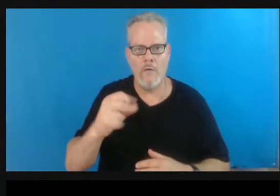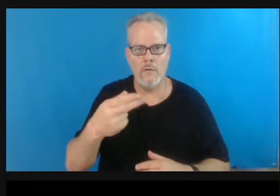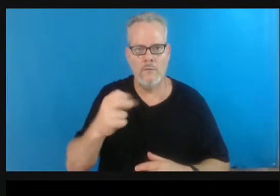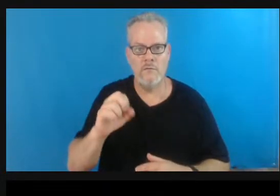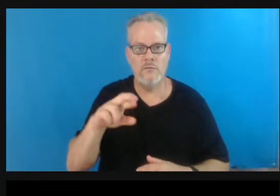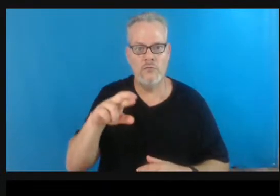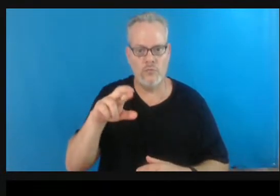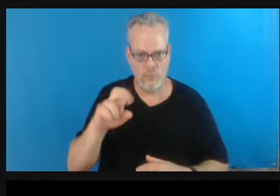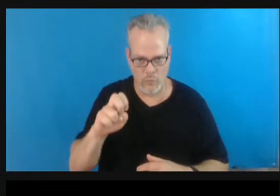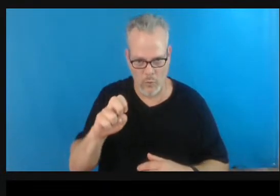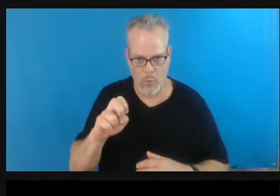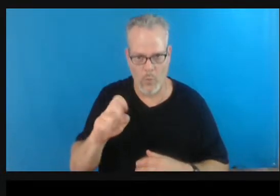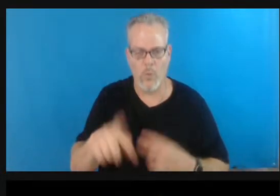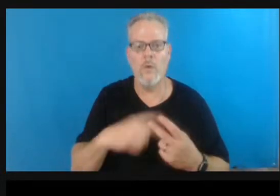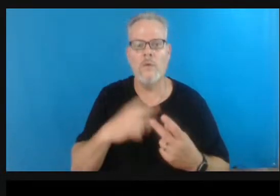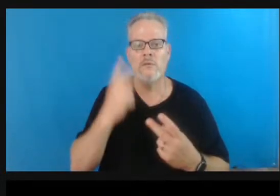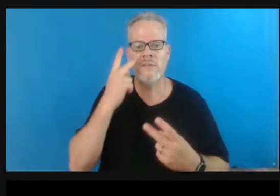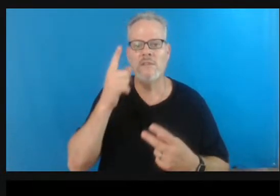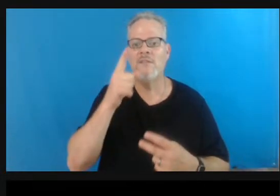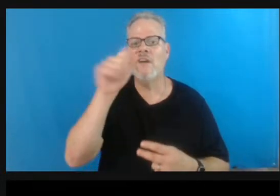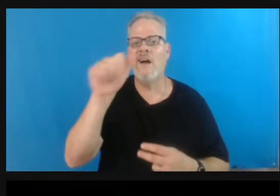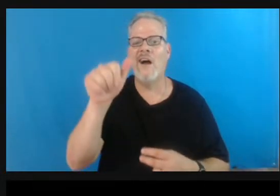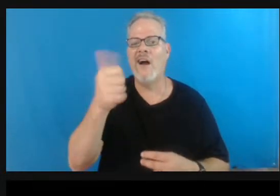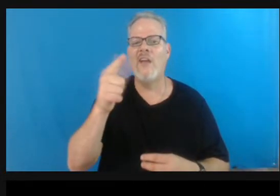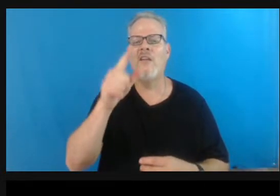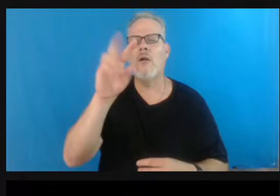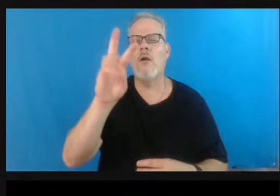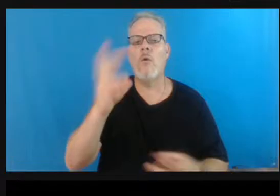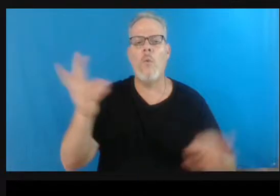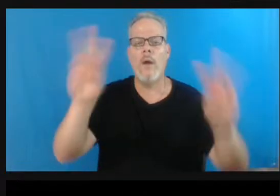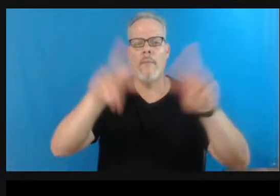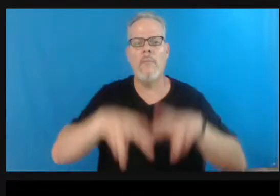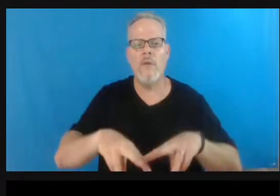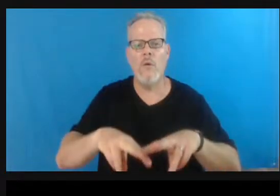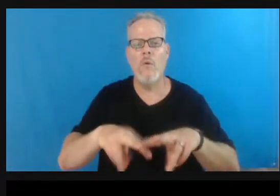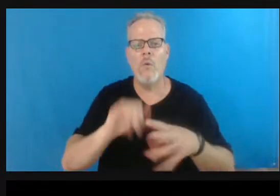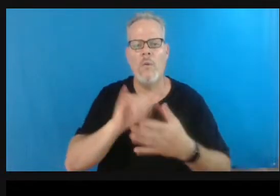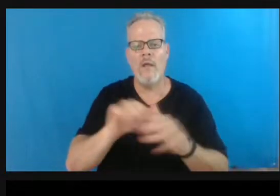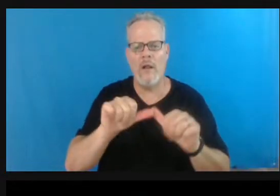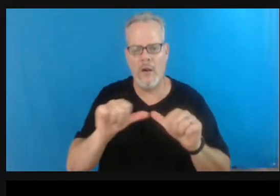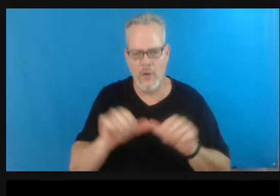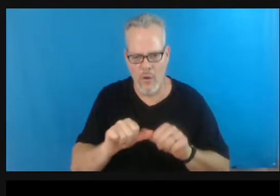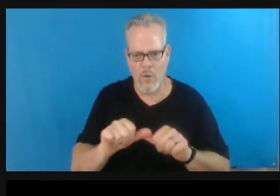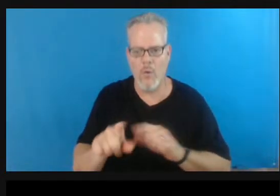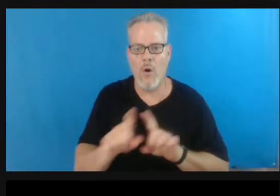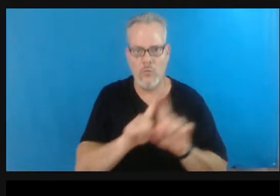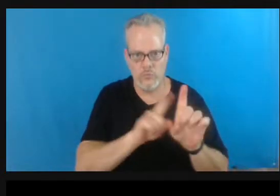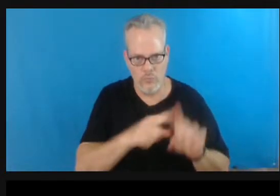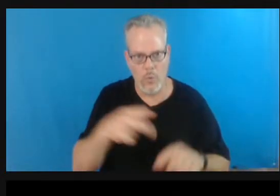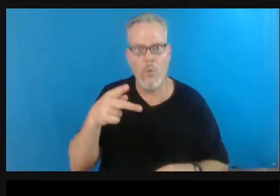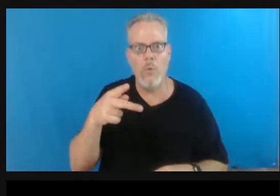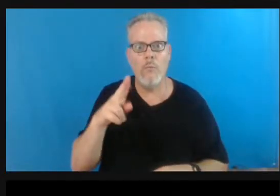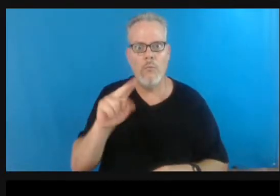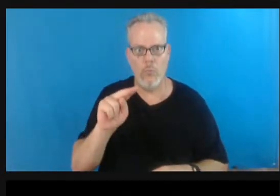offshore of Waipio as well. Even offshore Puna, this deep one,